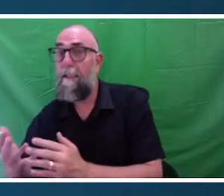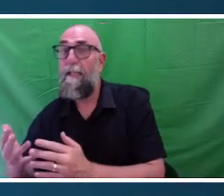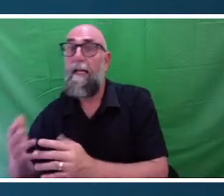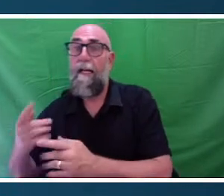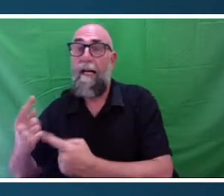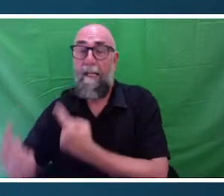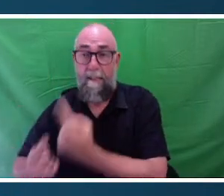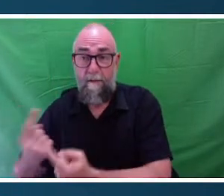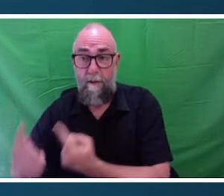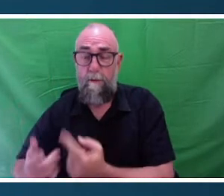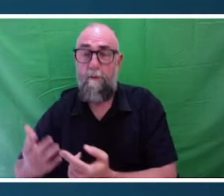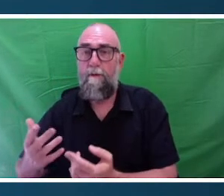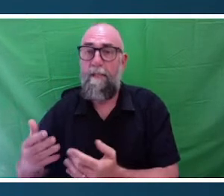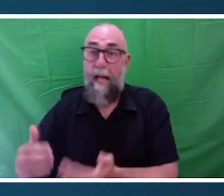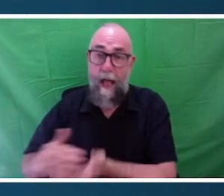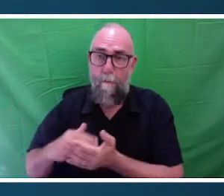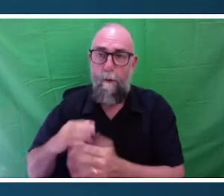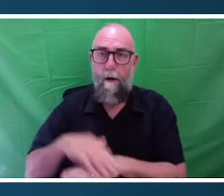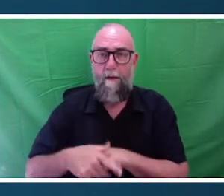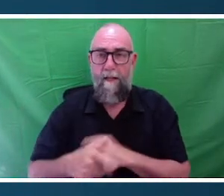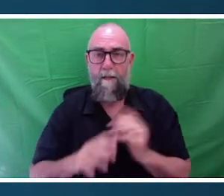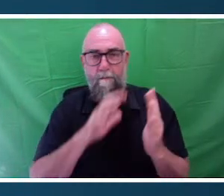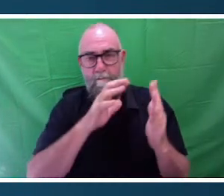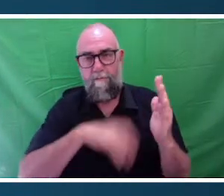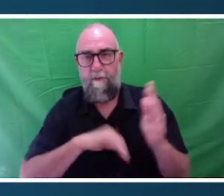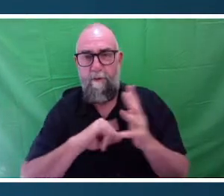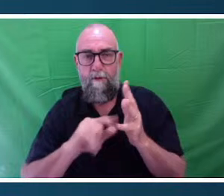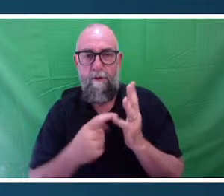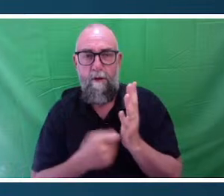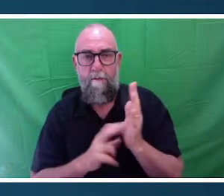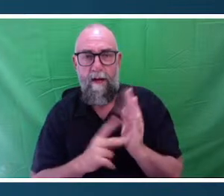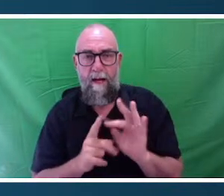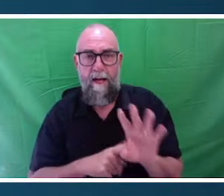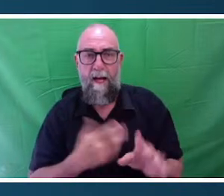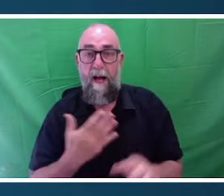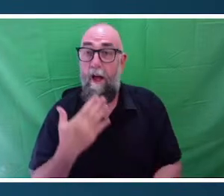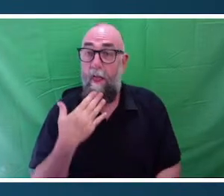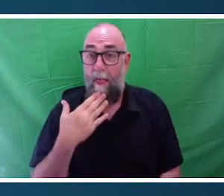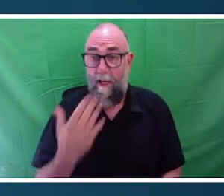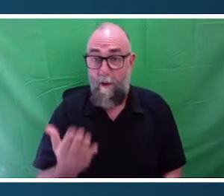possible. Okay, so thank you. This is my last slide.